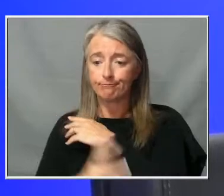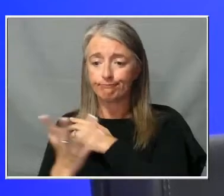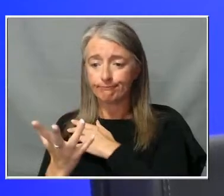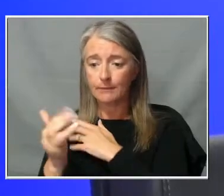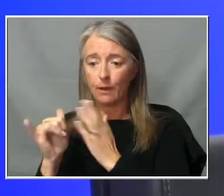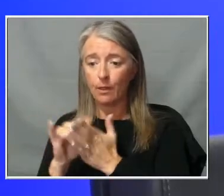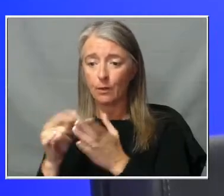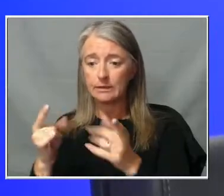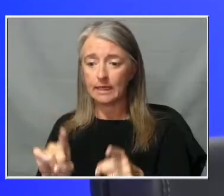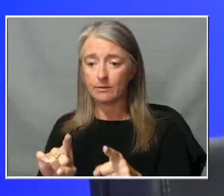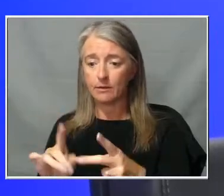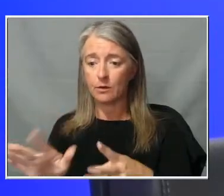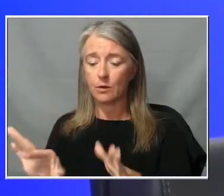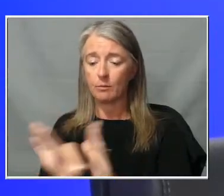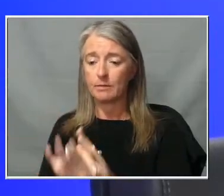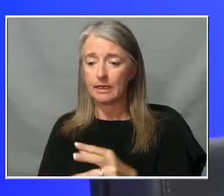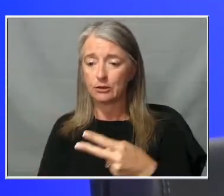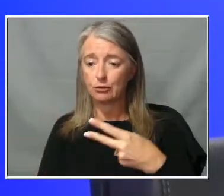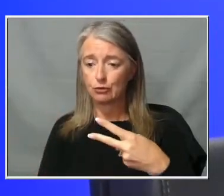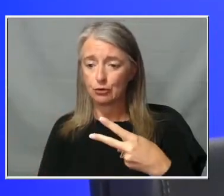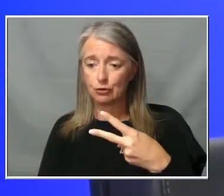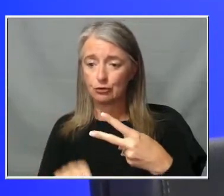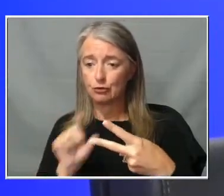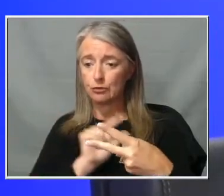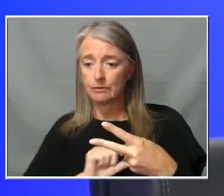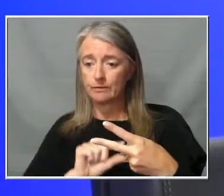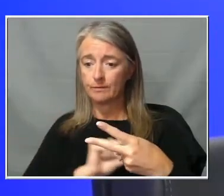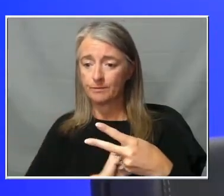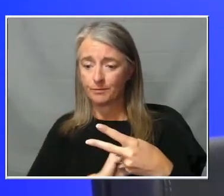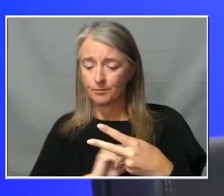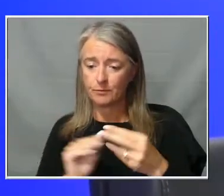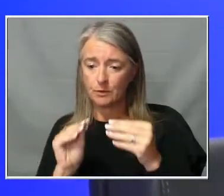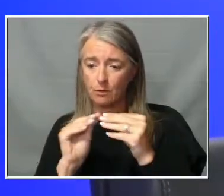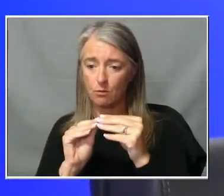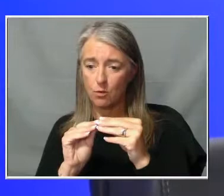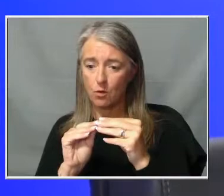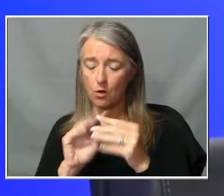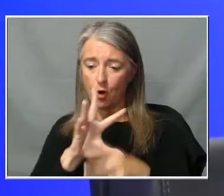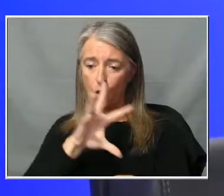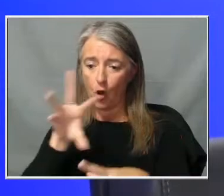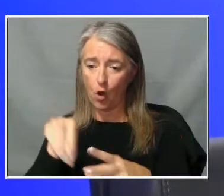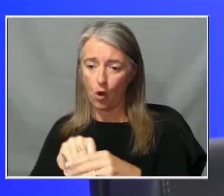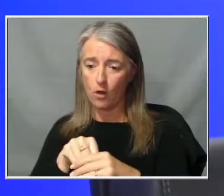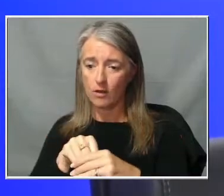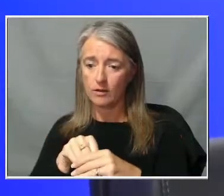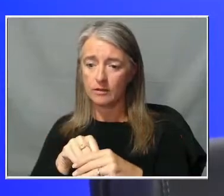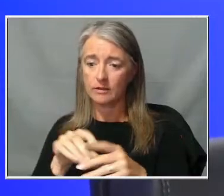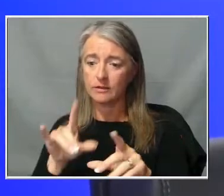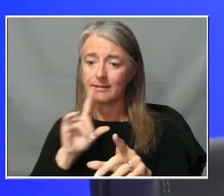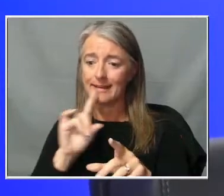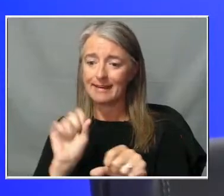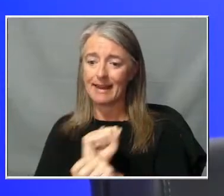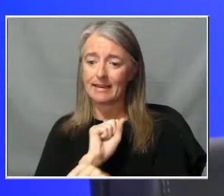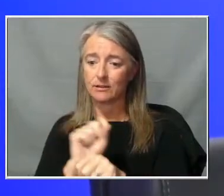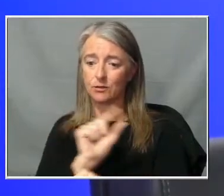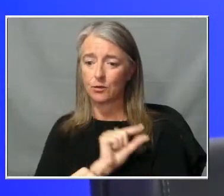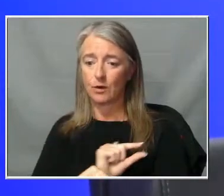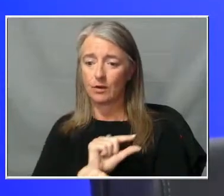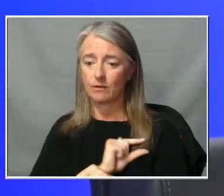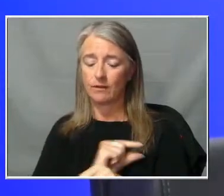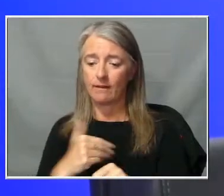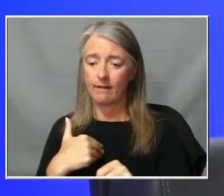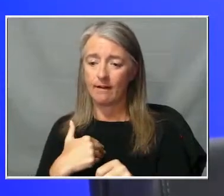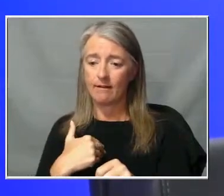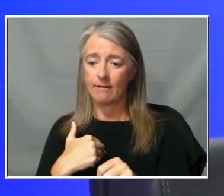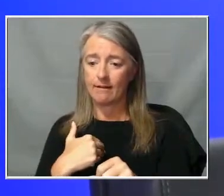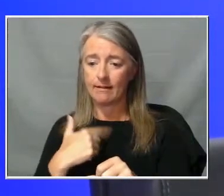out two criteria. If you have two or more criteria out of all that I've said, you can actually qualify for having an alcohol